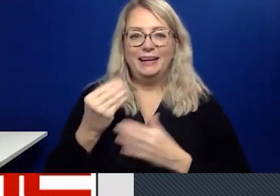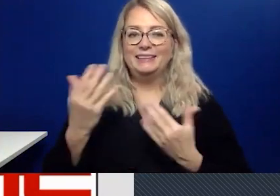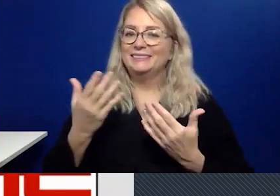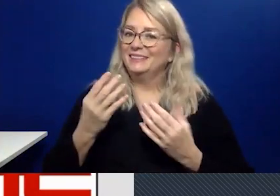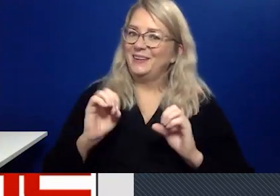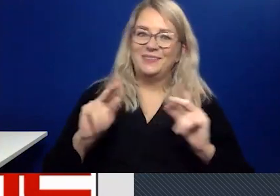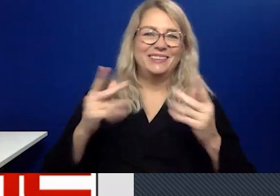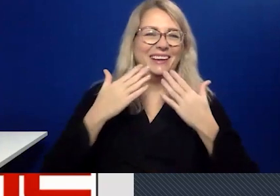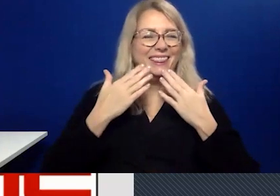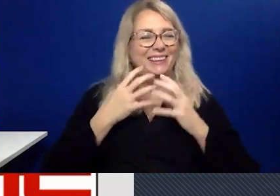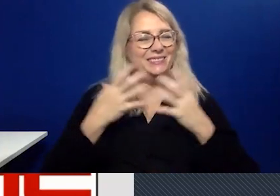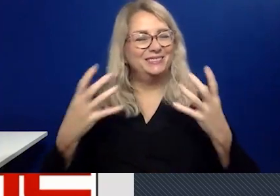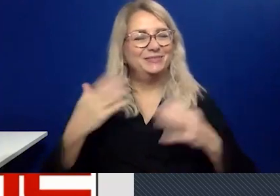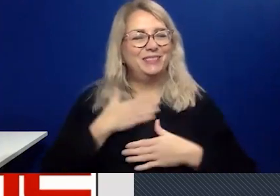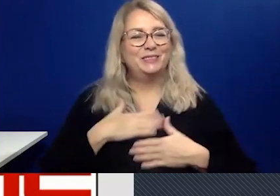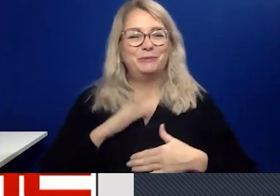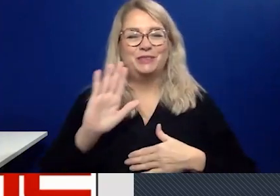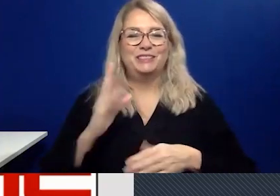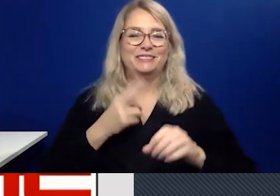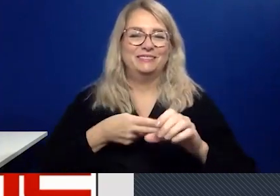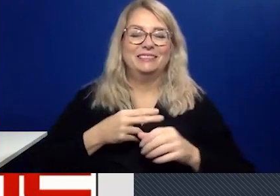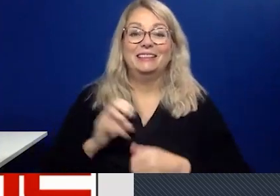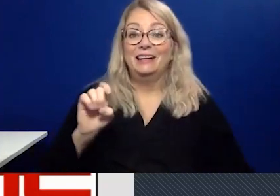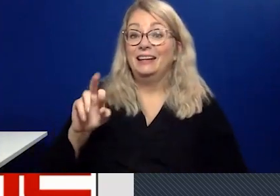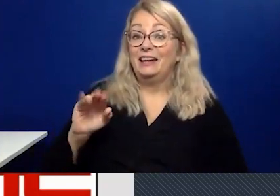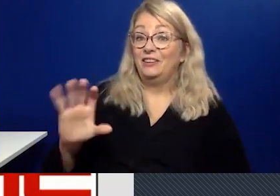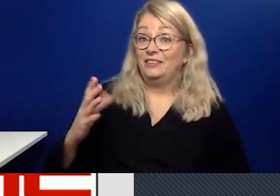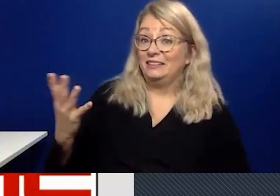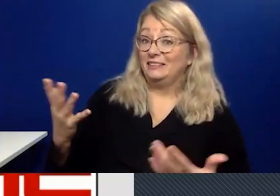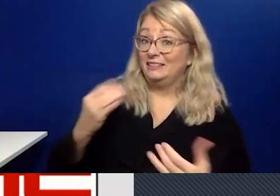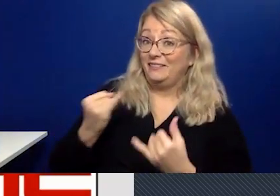well, thank you so much. We appreciate it. Eric, any last thoughts?